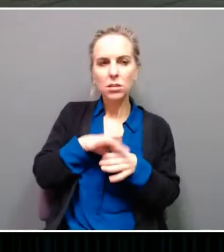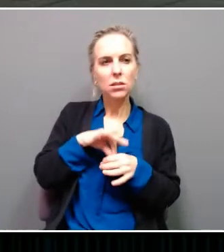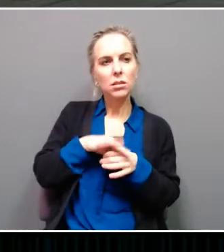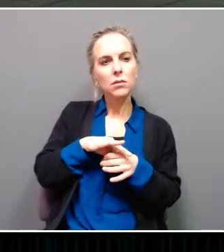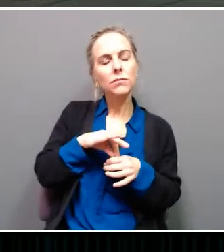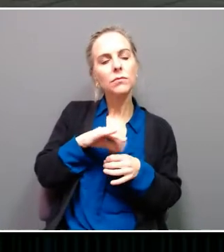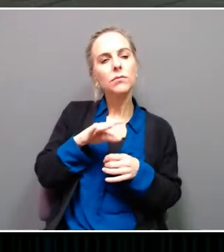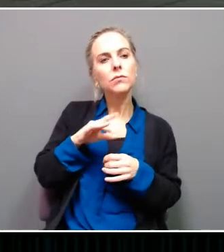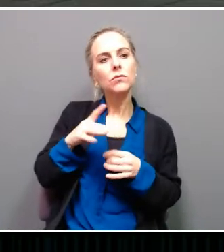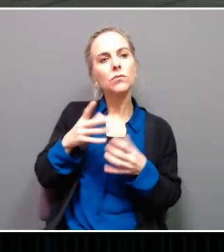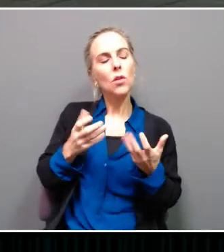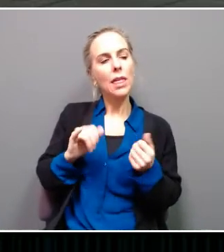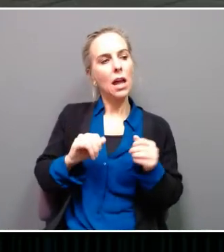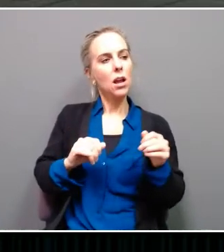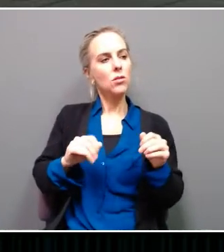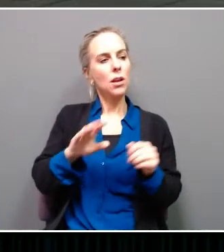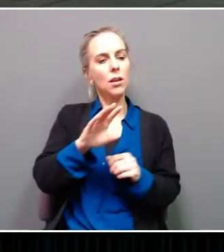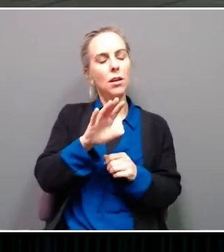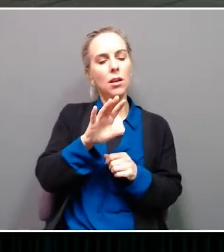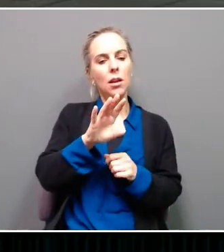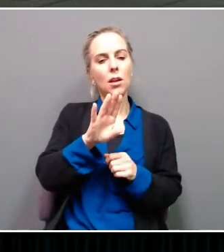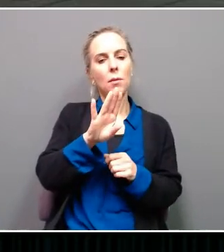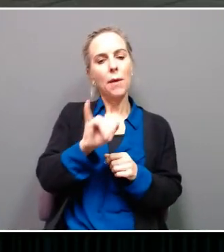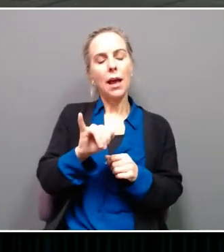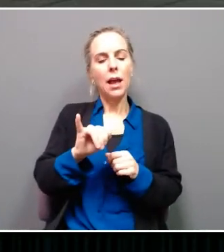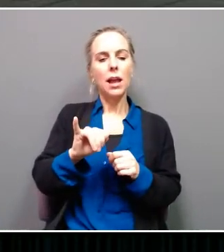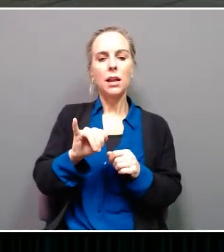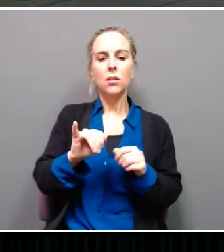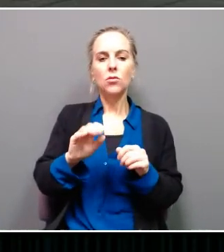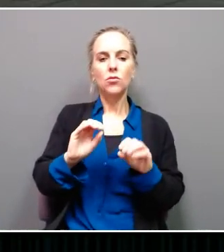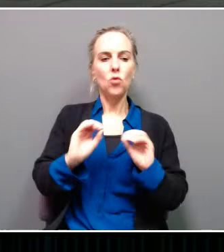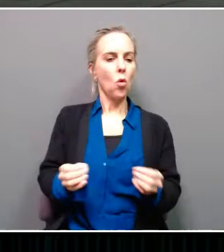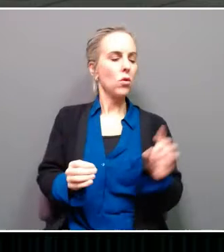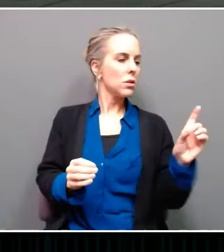bipartisan bills, but they said you did little, if any, work on those